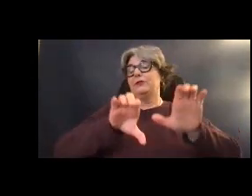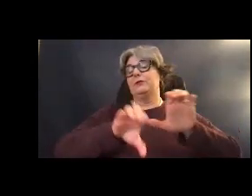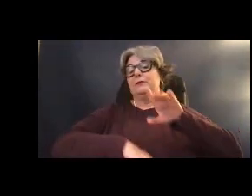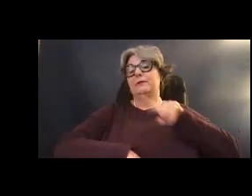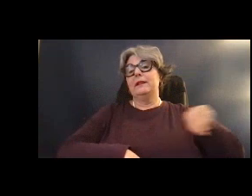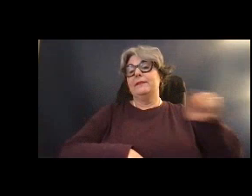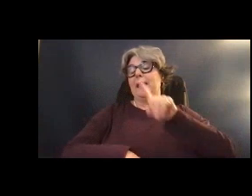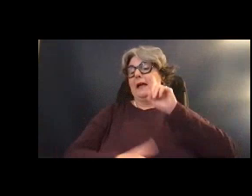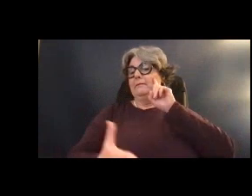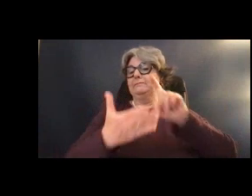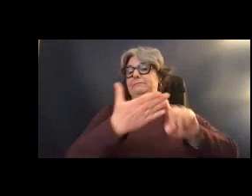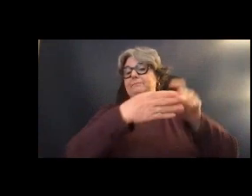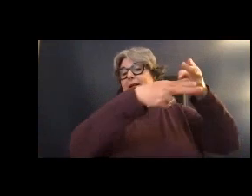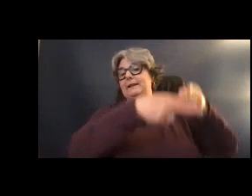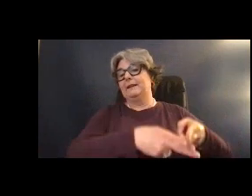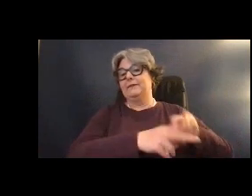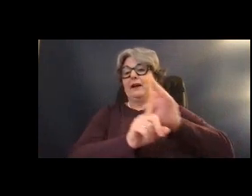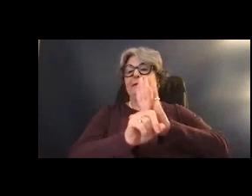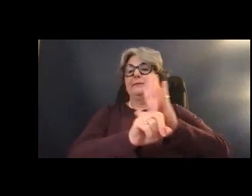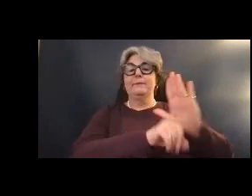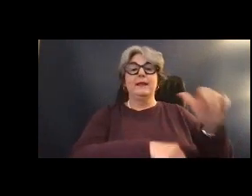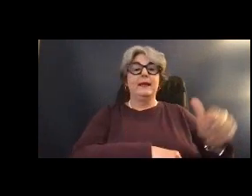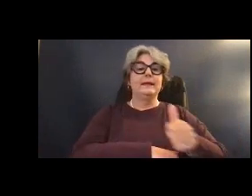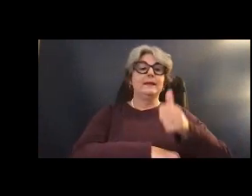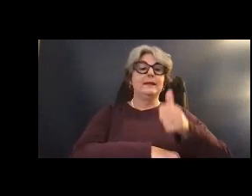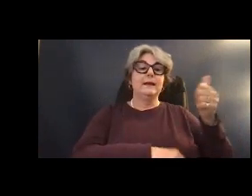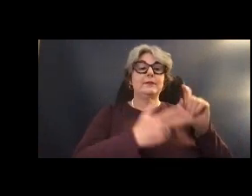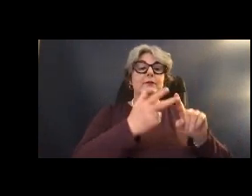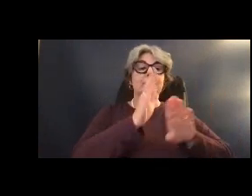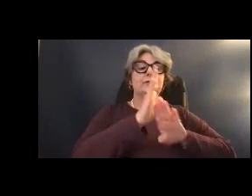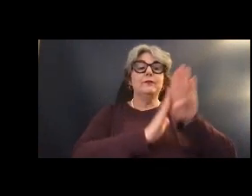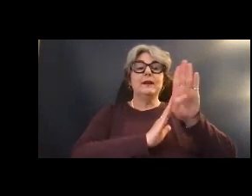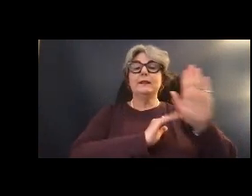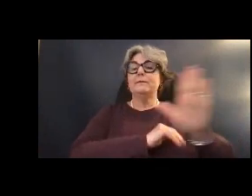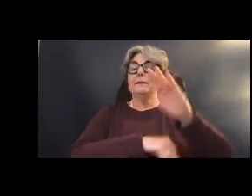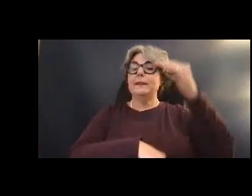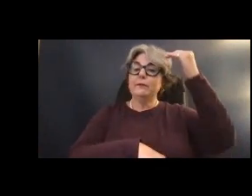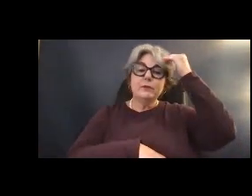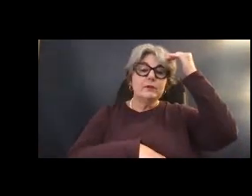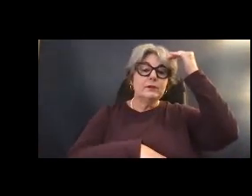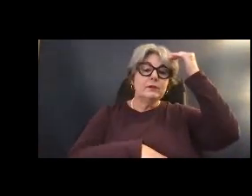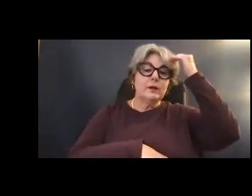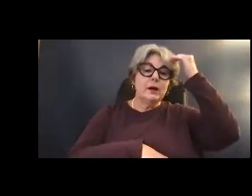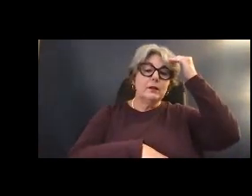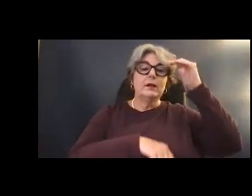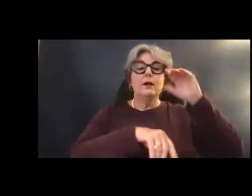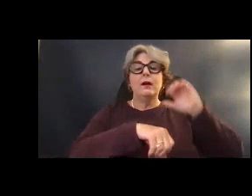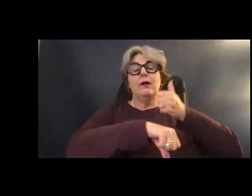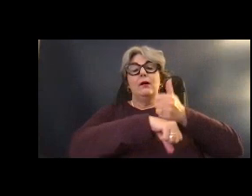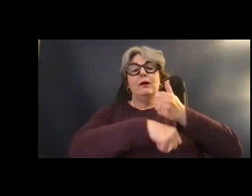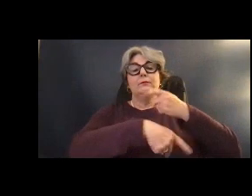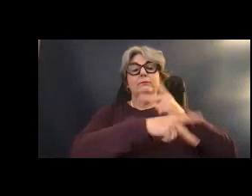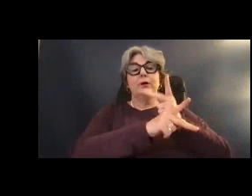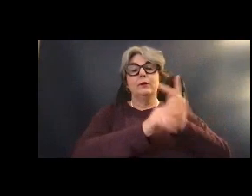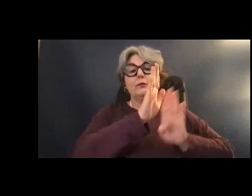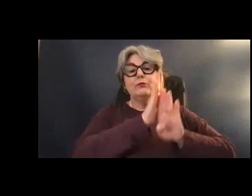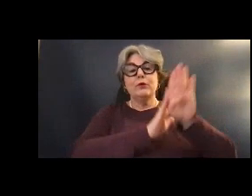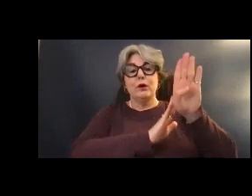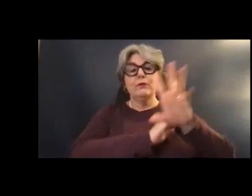each identify. Another goal is to build members' knowledge base on sustainable productivity growth